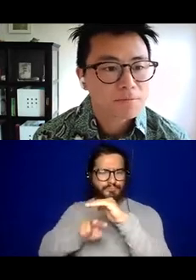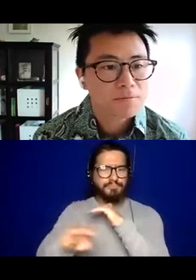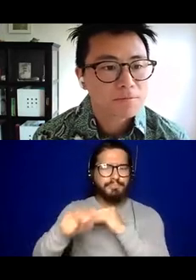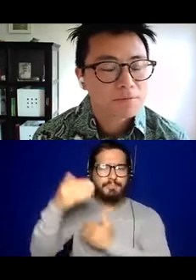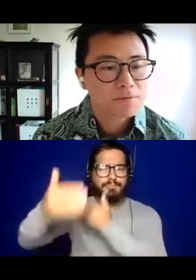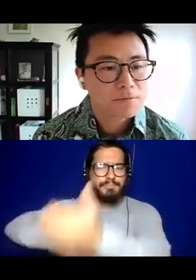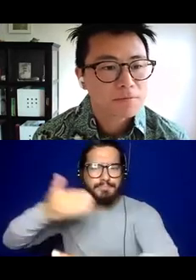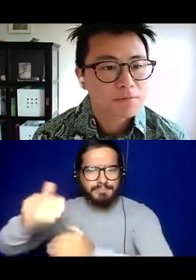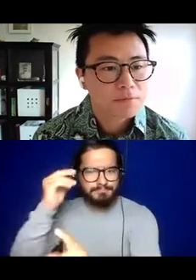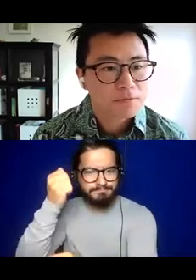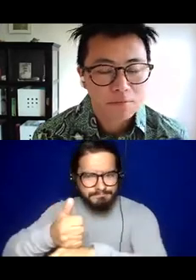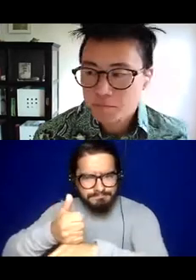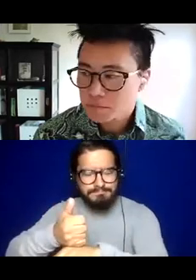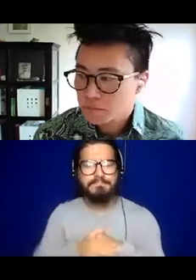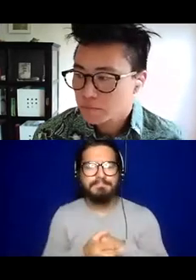We